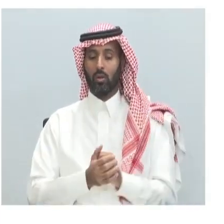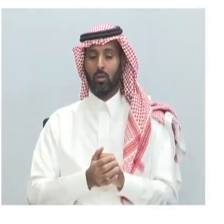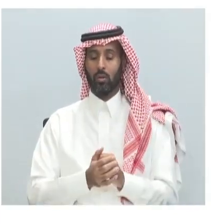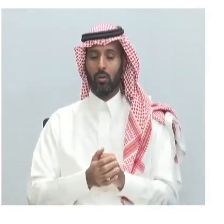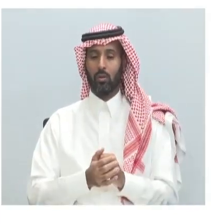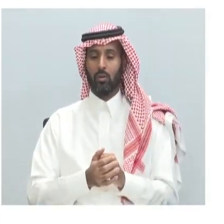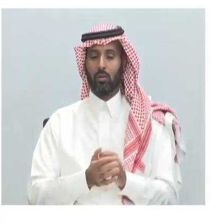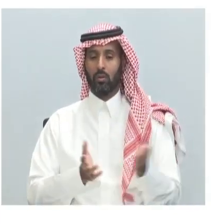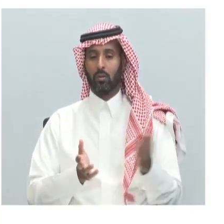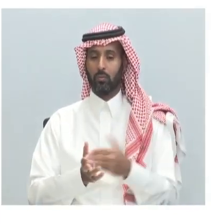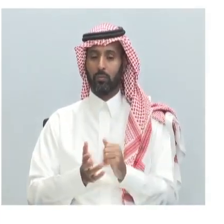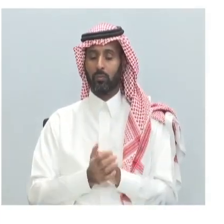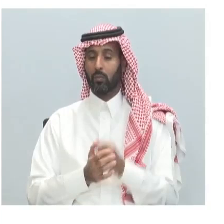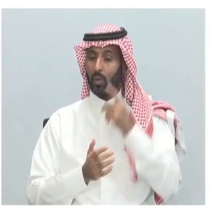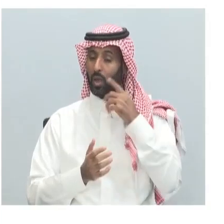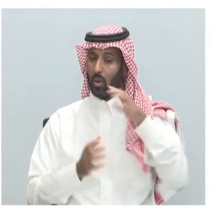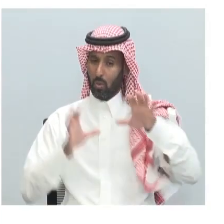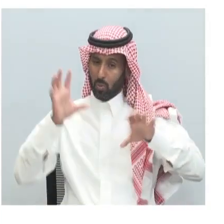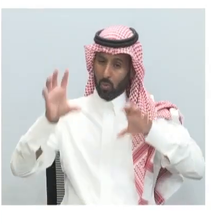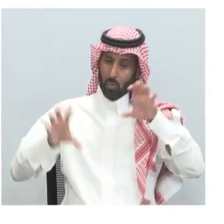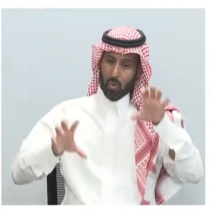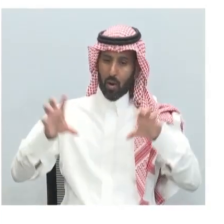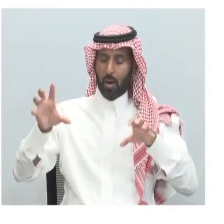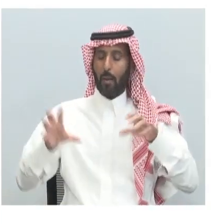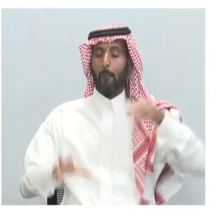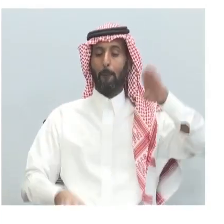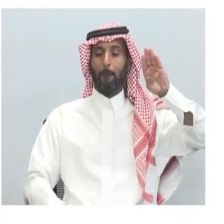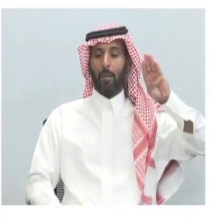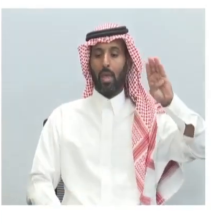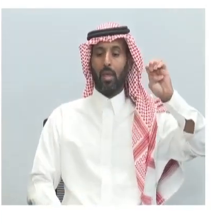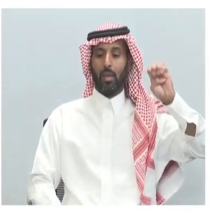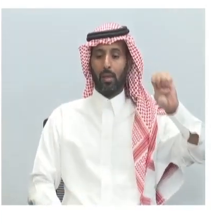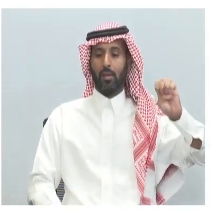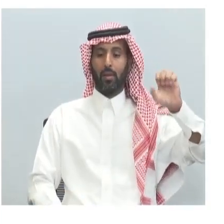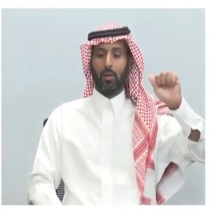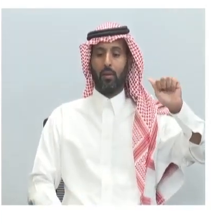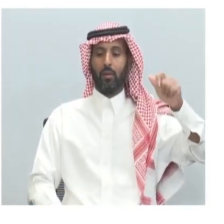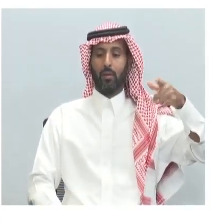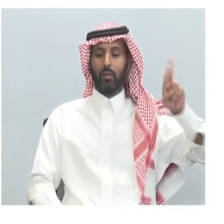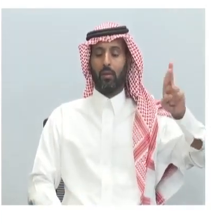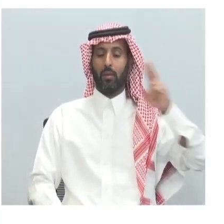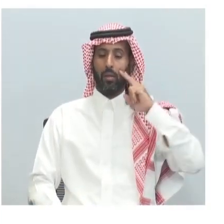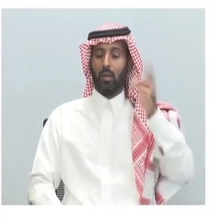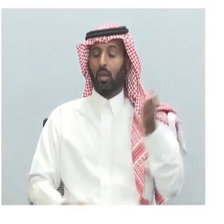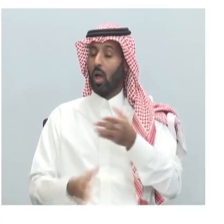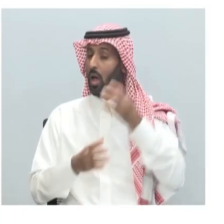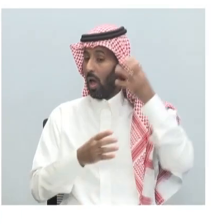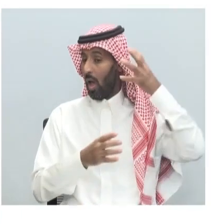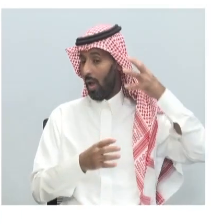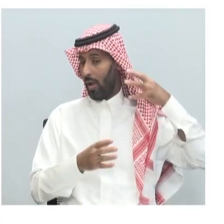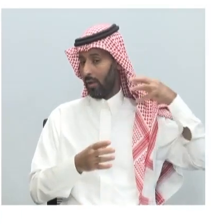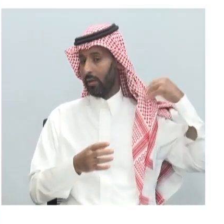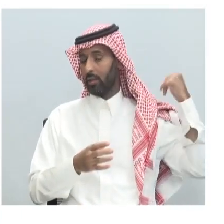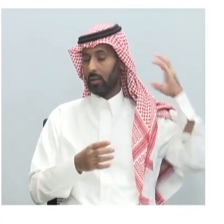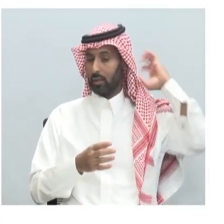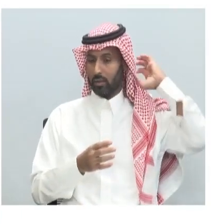toy. Excellent. We have here what? Bear, bear. And the last one here, we have, what